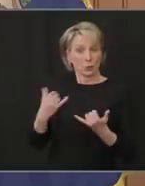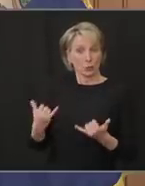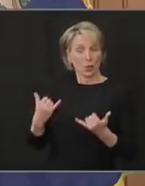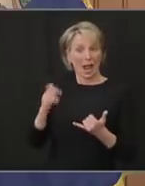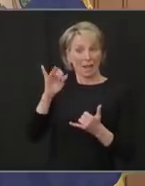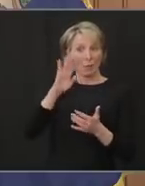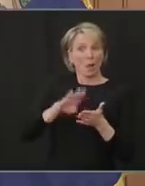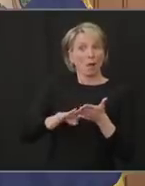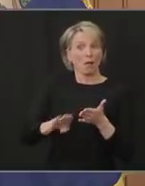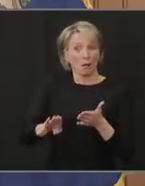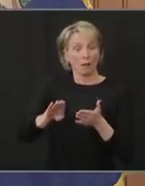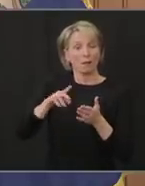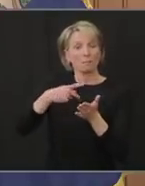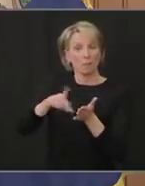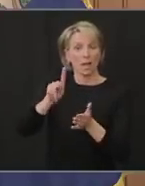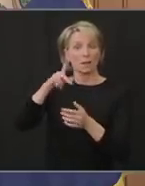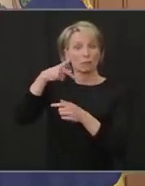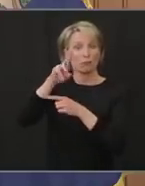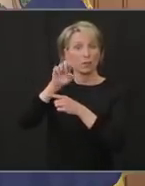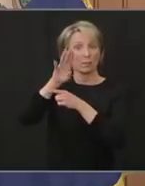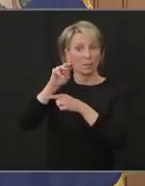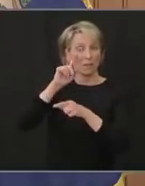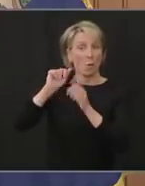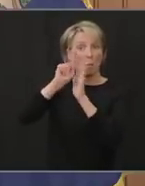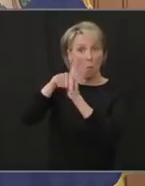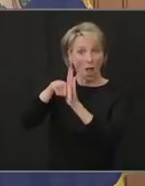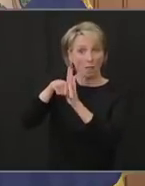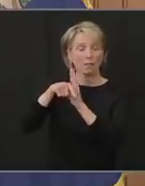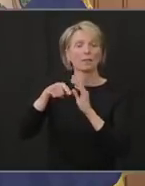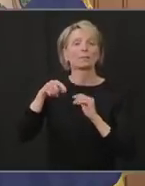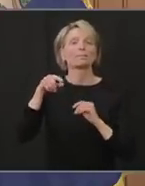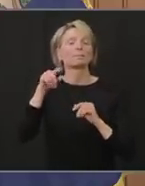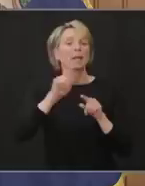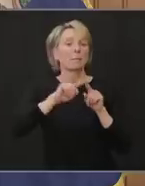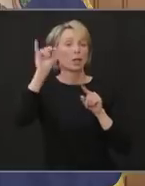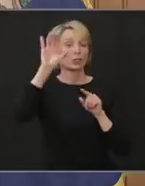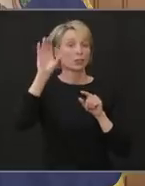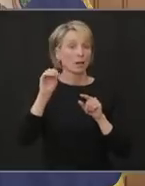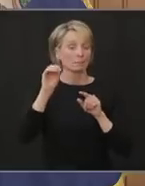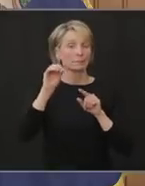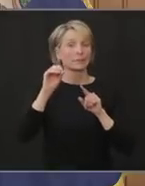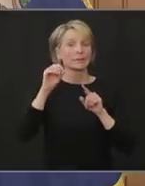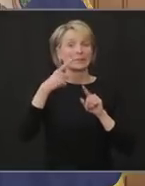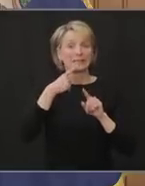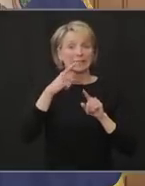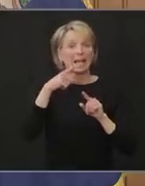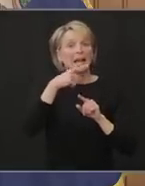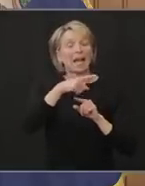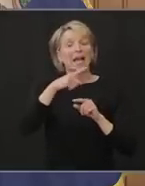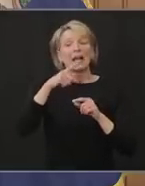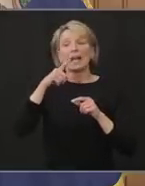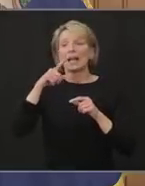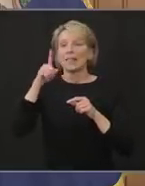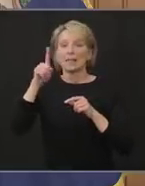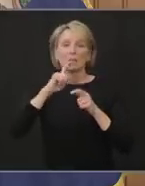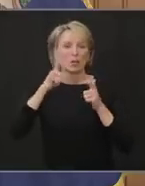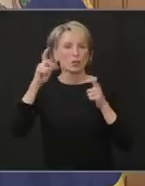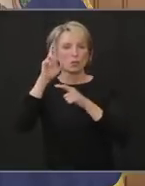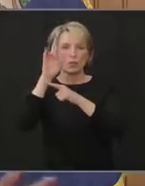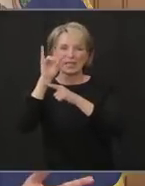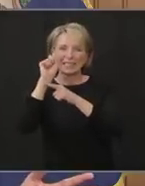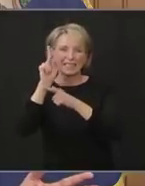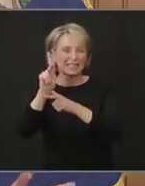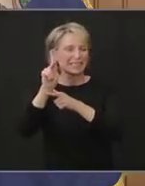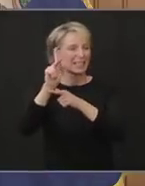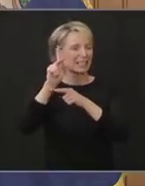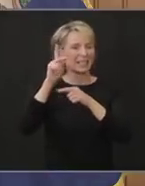small businesses here in this state. And they are at great risk if there's a sense that you're going to discontinue or end their insurance. And don't tell me about COBRA.